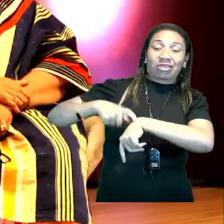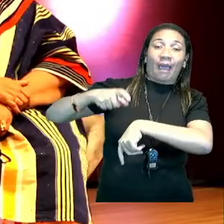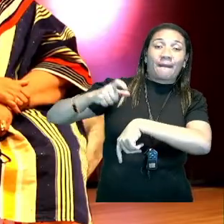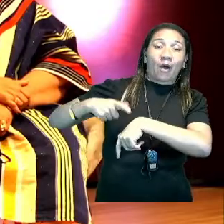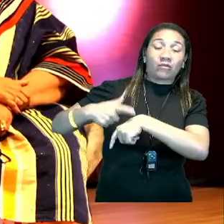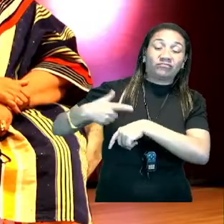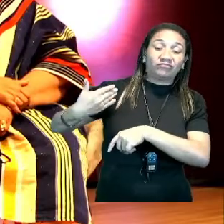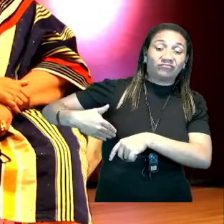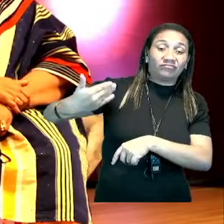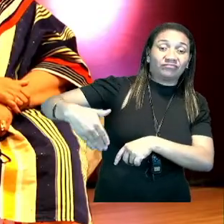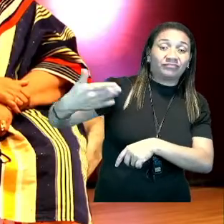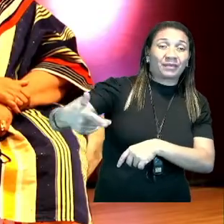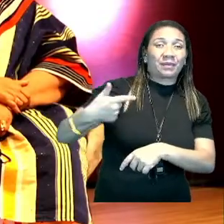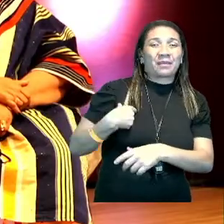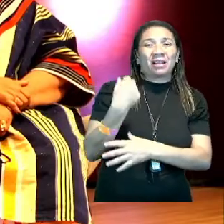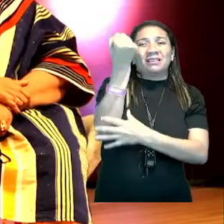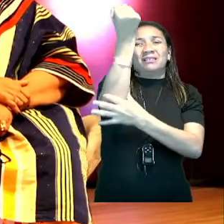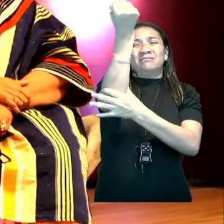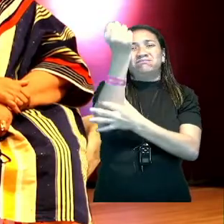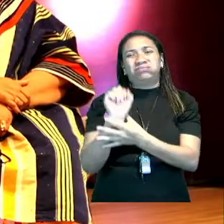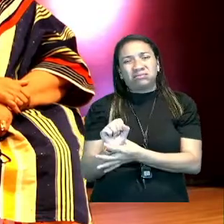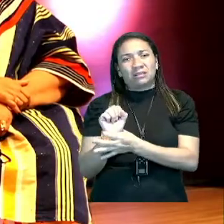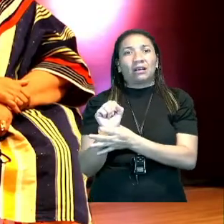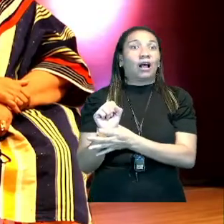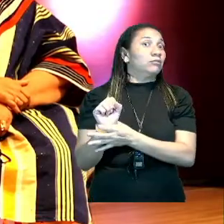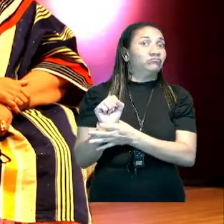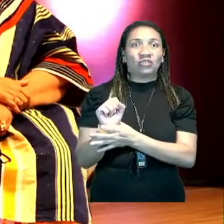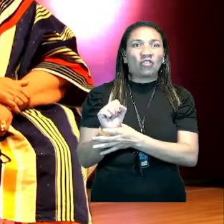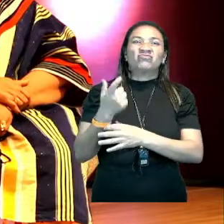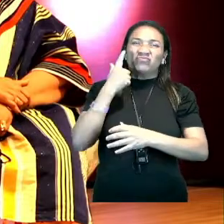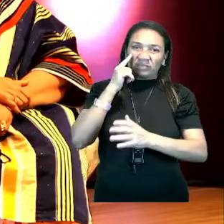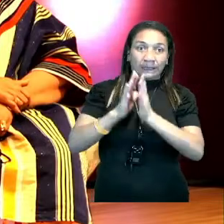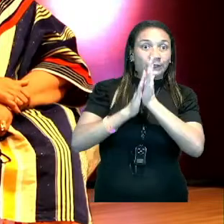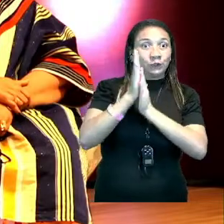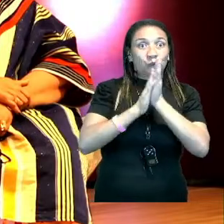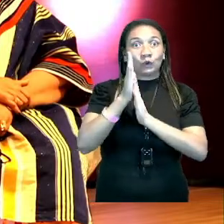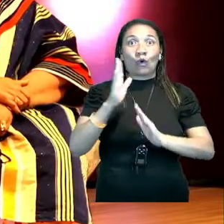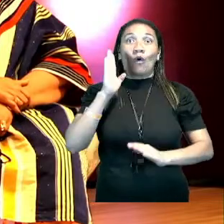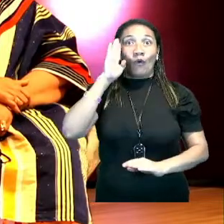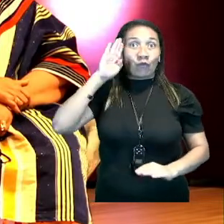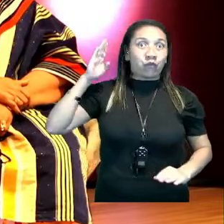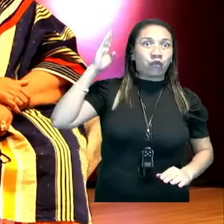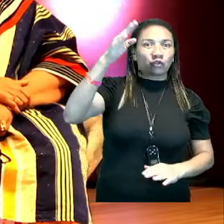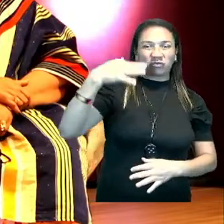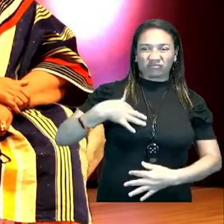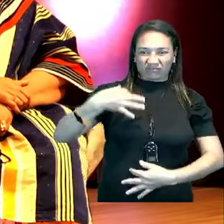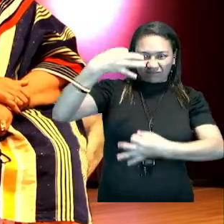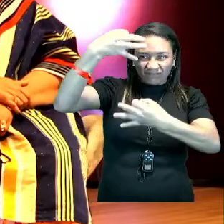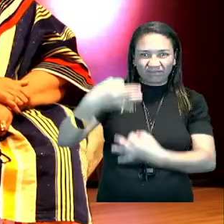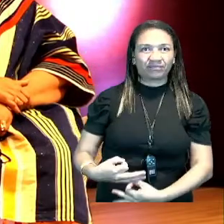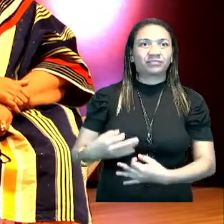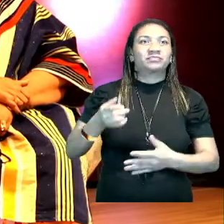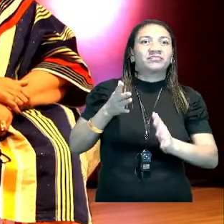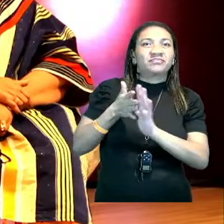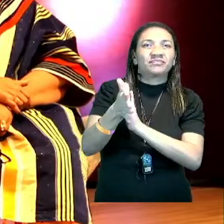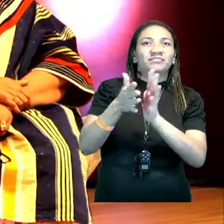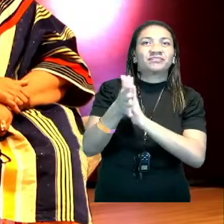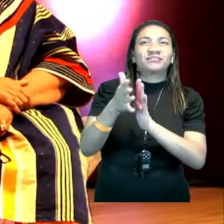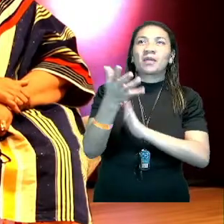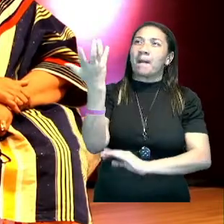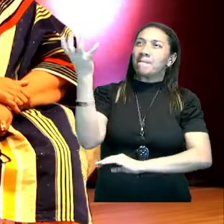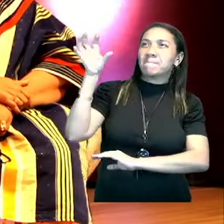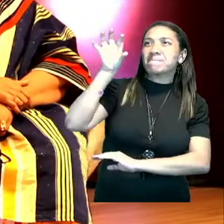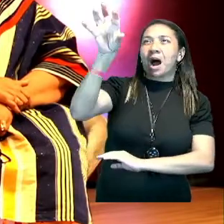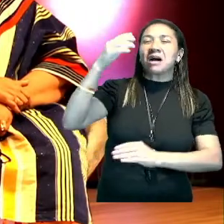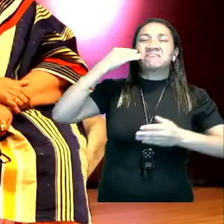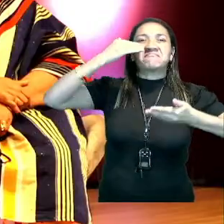transform. That we cannot give up on is on hope that our dignity will be restored. We cannot renounce